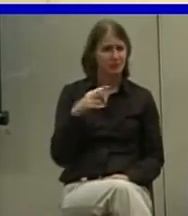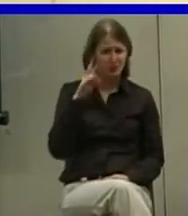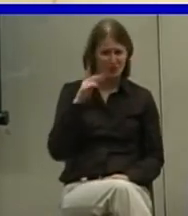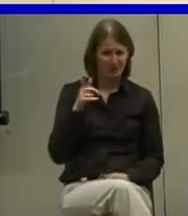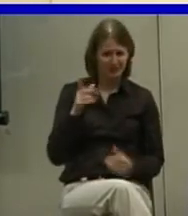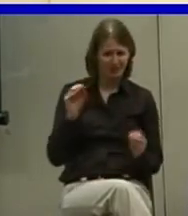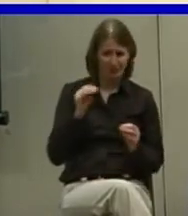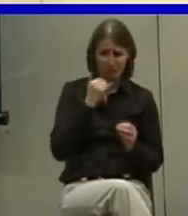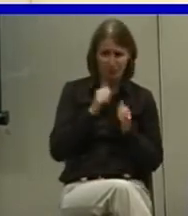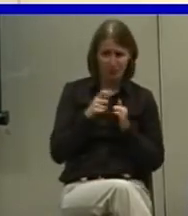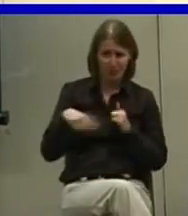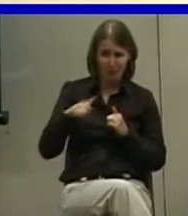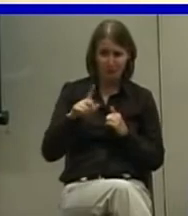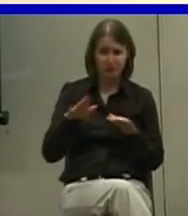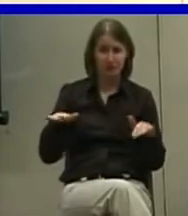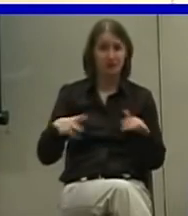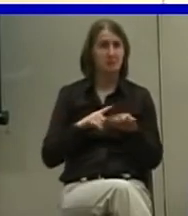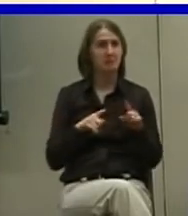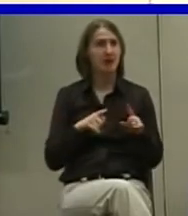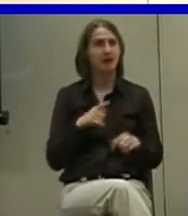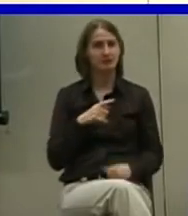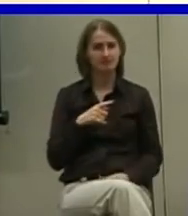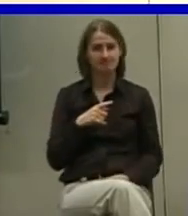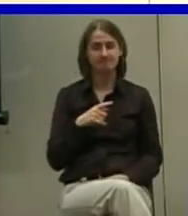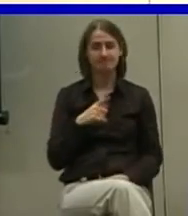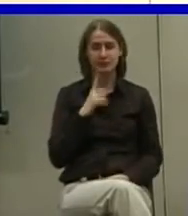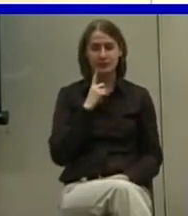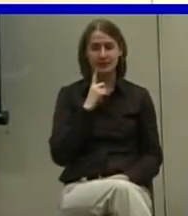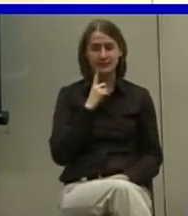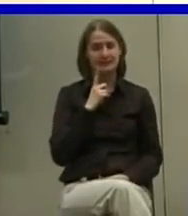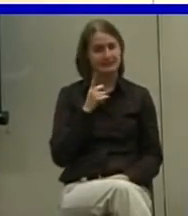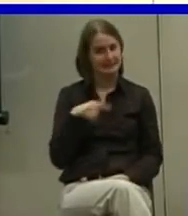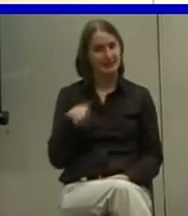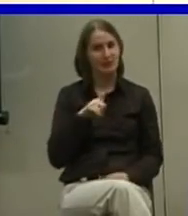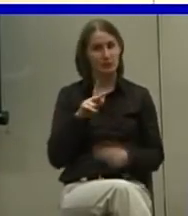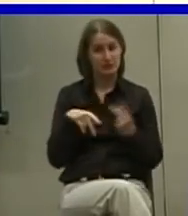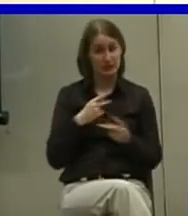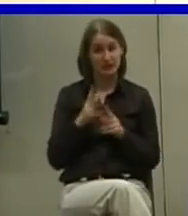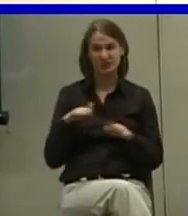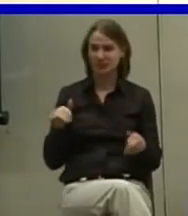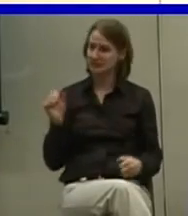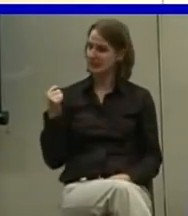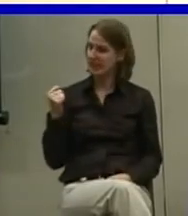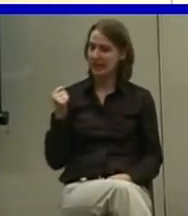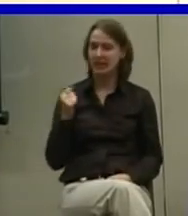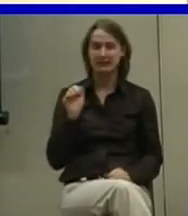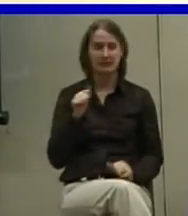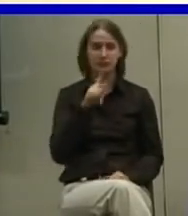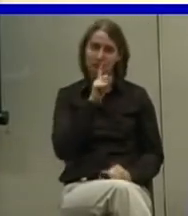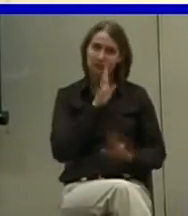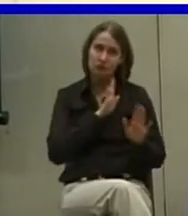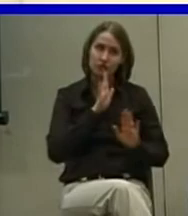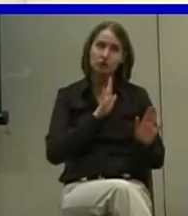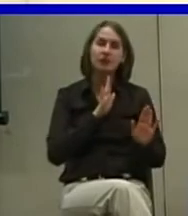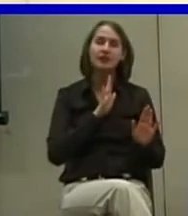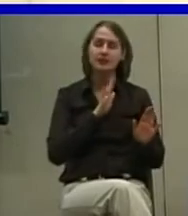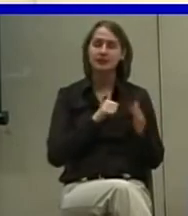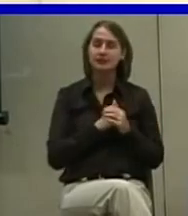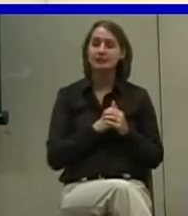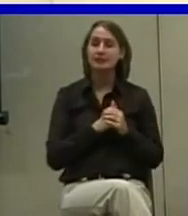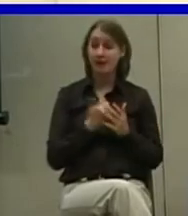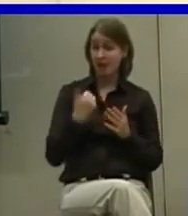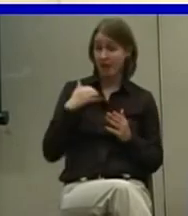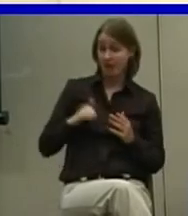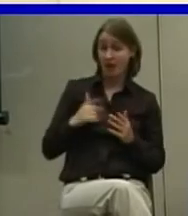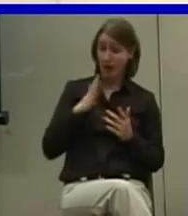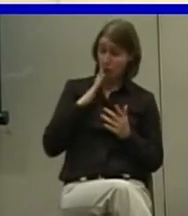kids, but you're saying, yeah, those kind of kids, I know what you're talking about. It can really take its toll on you. I've had that. Here are some things